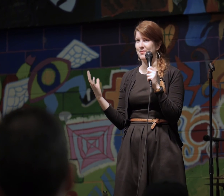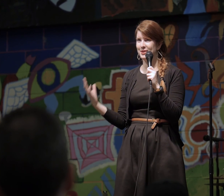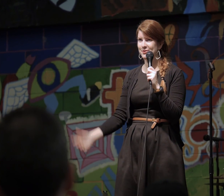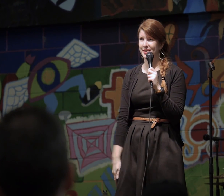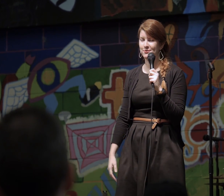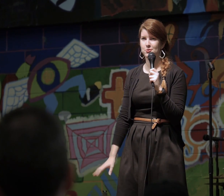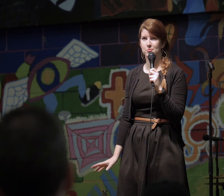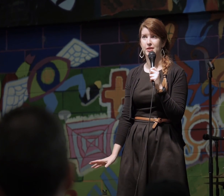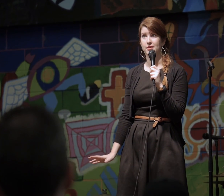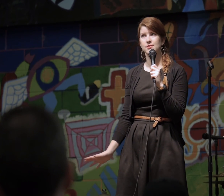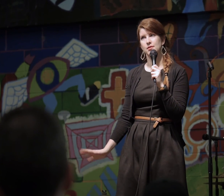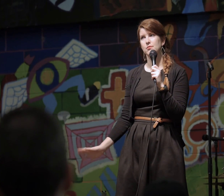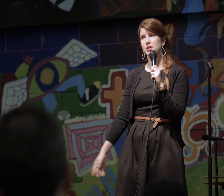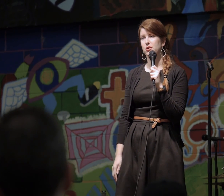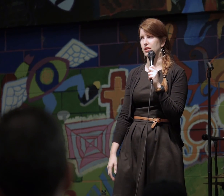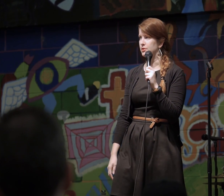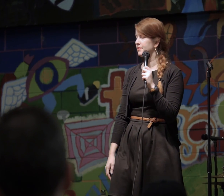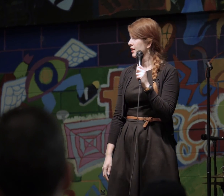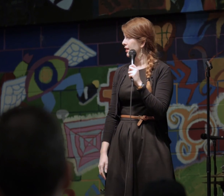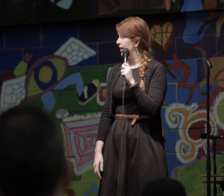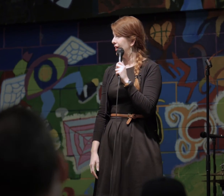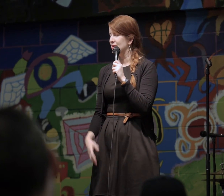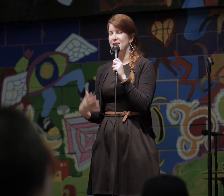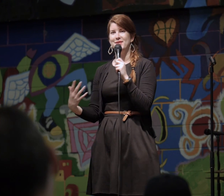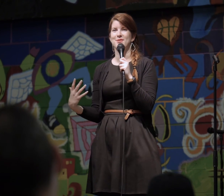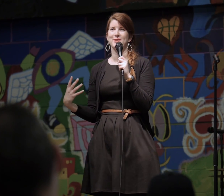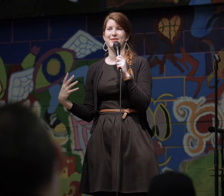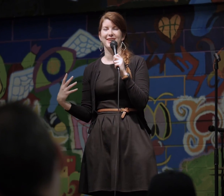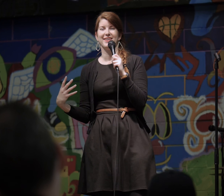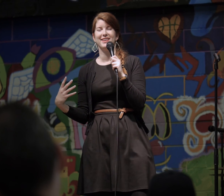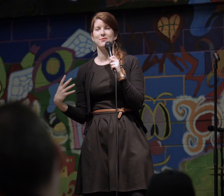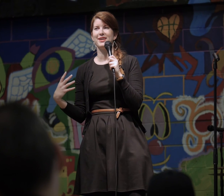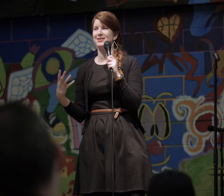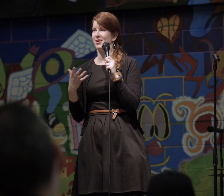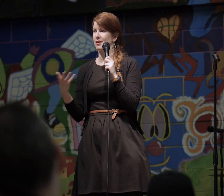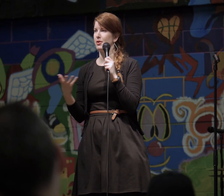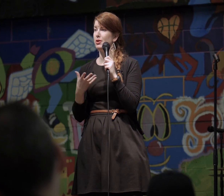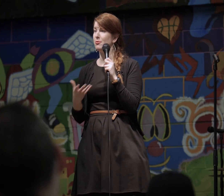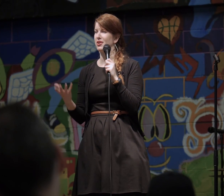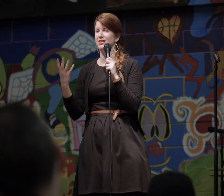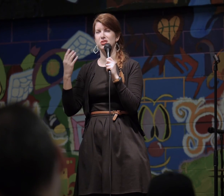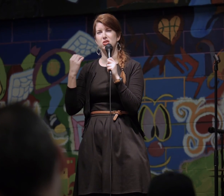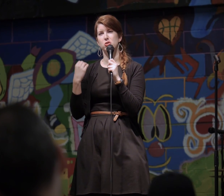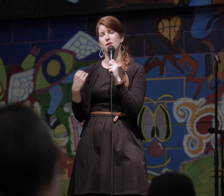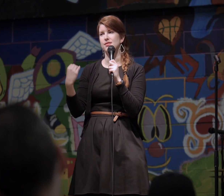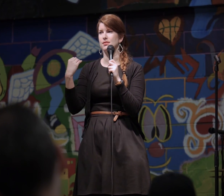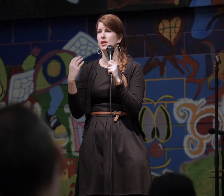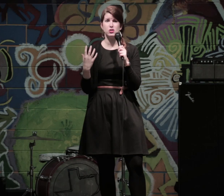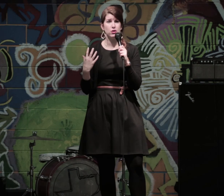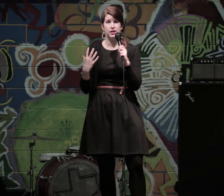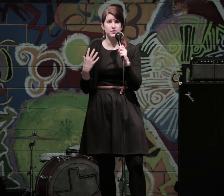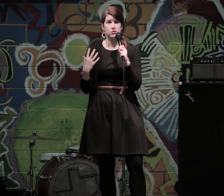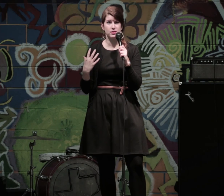spend some time at the UN, which was pretty incredible. And I met an interpreter there, and we got to talking about humor and just the